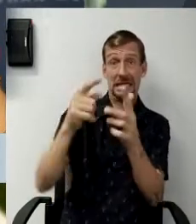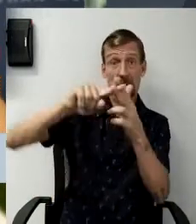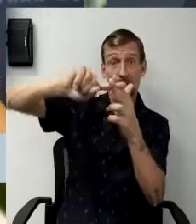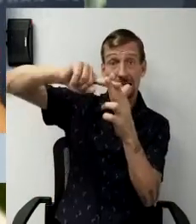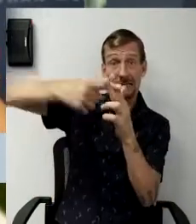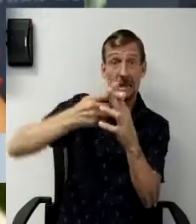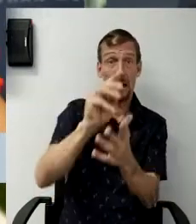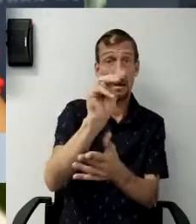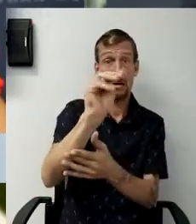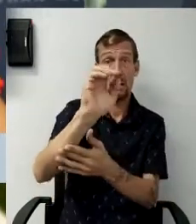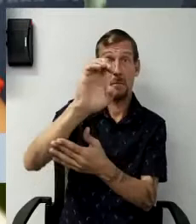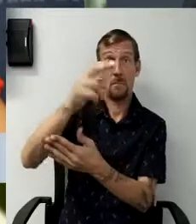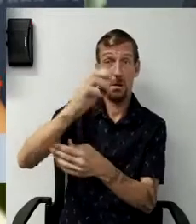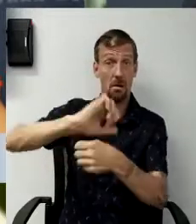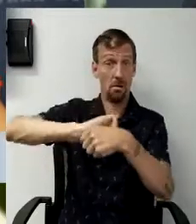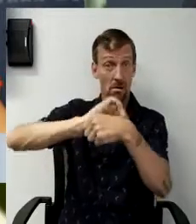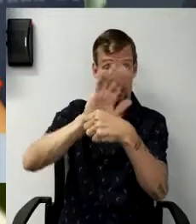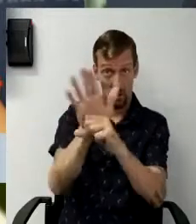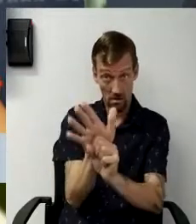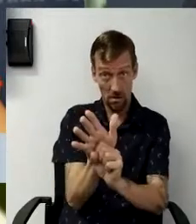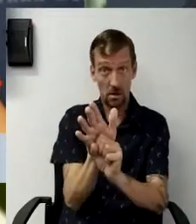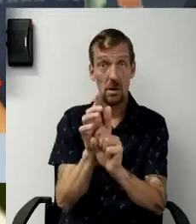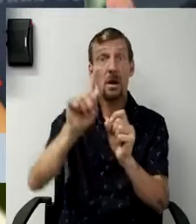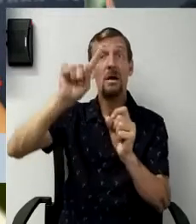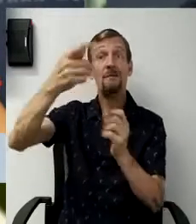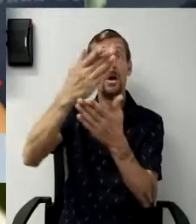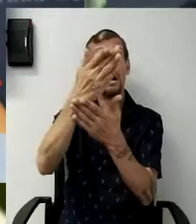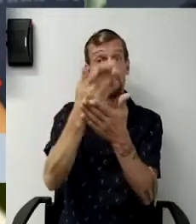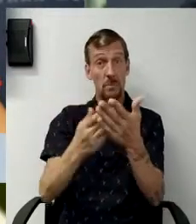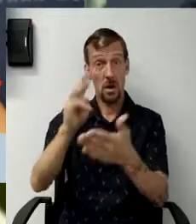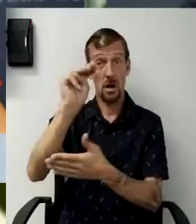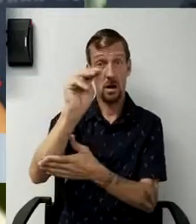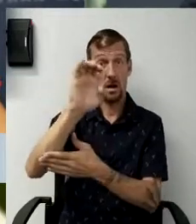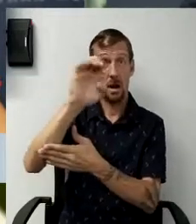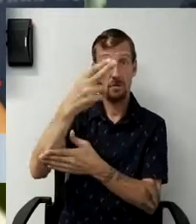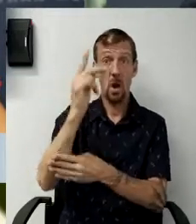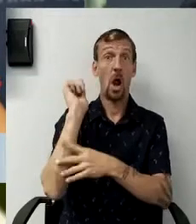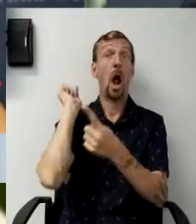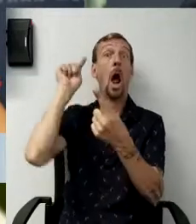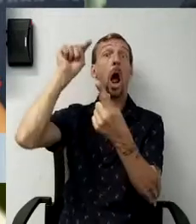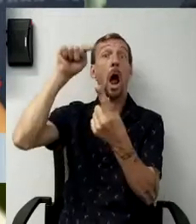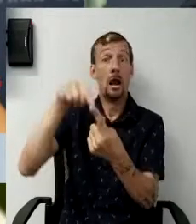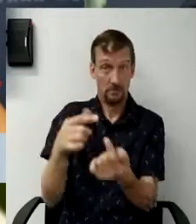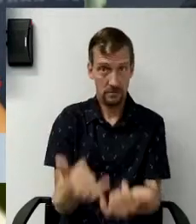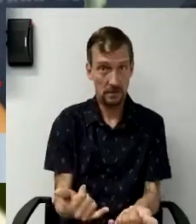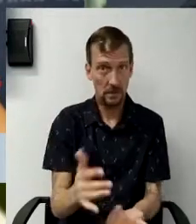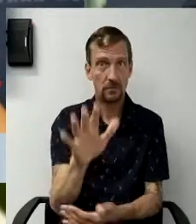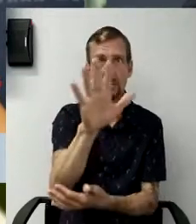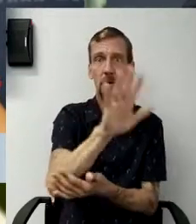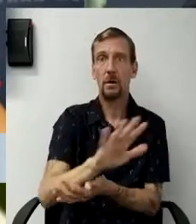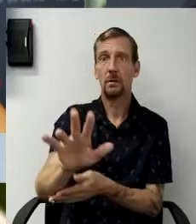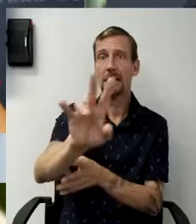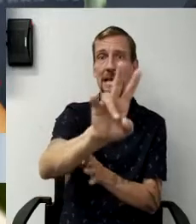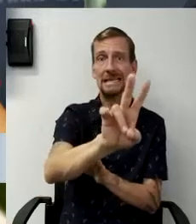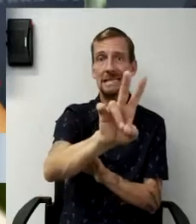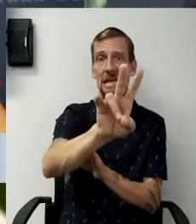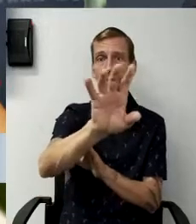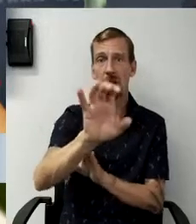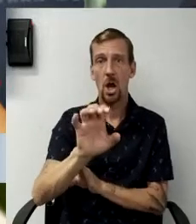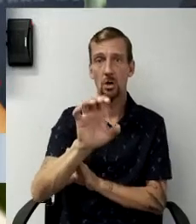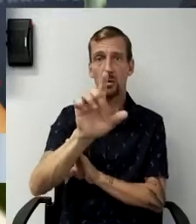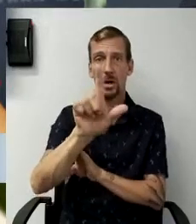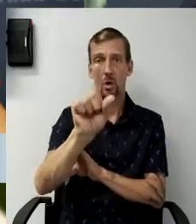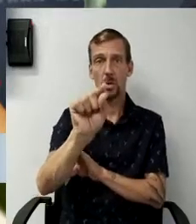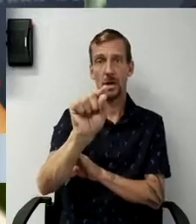case in March, so from the first part of March until today, we've had a total of